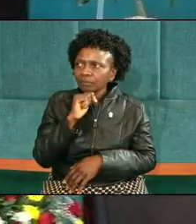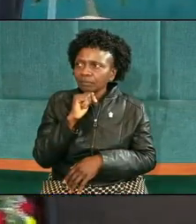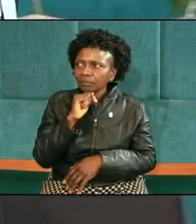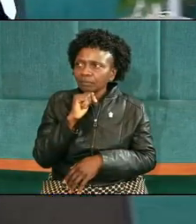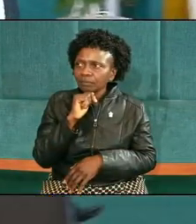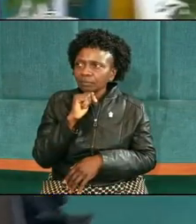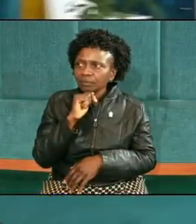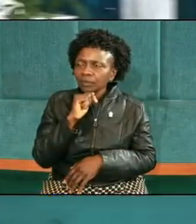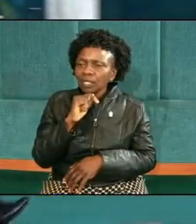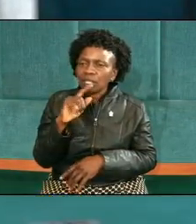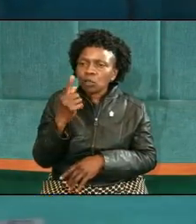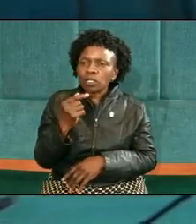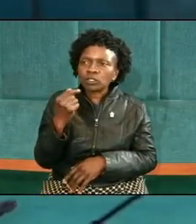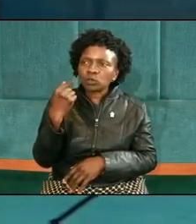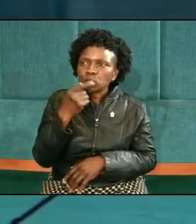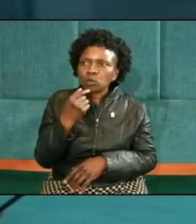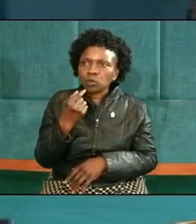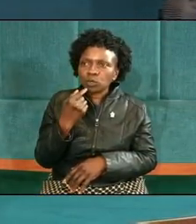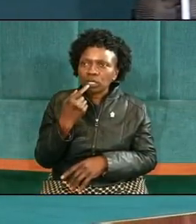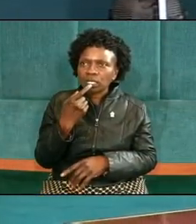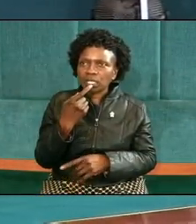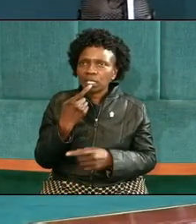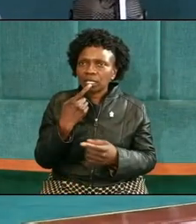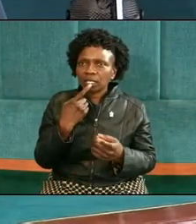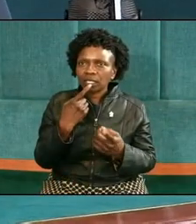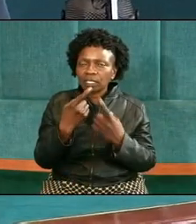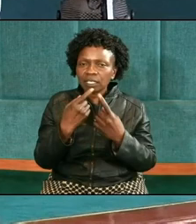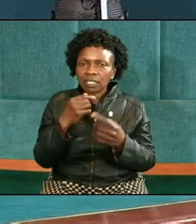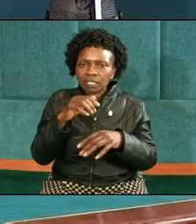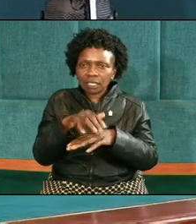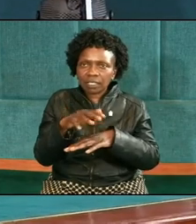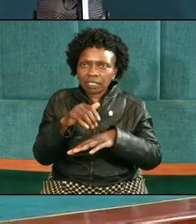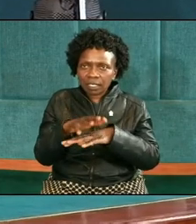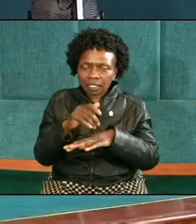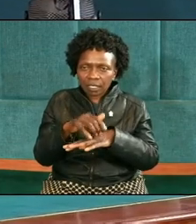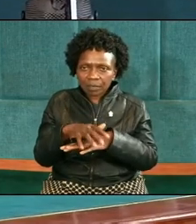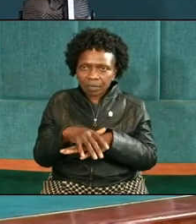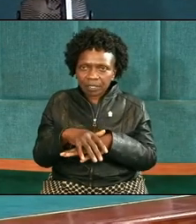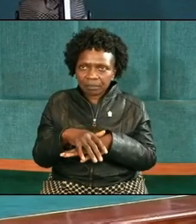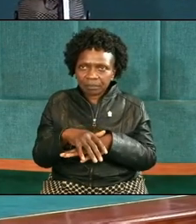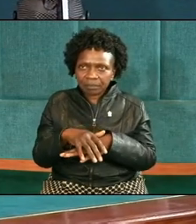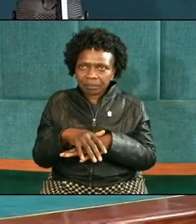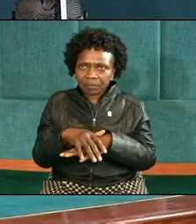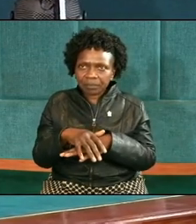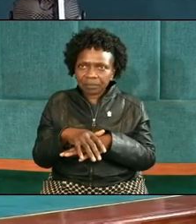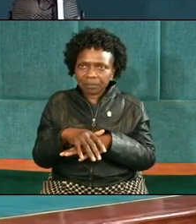Yeah. The ones who say, God bypassed those.